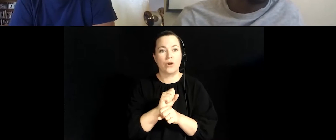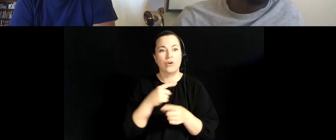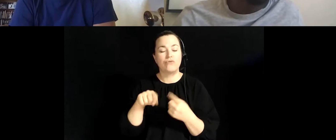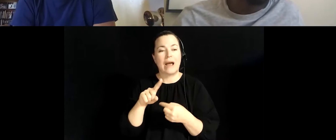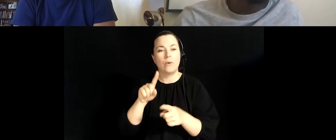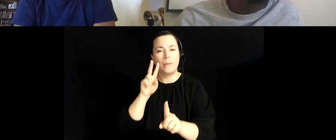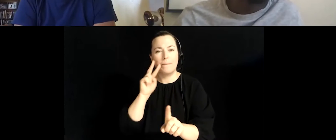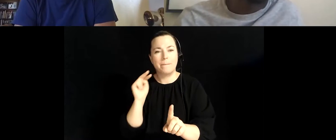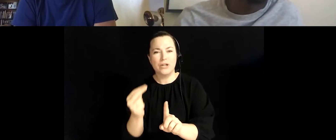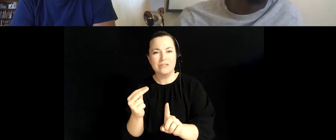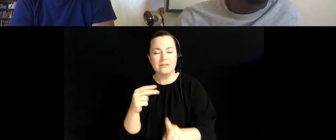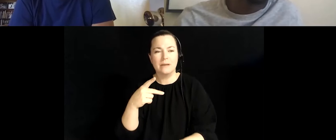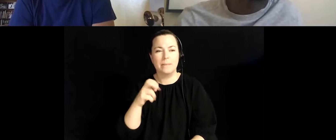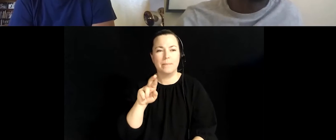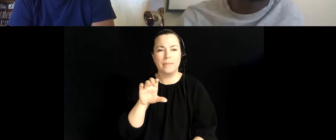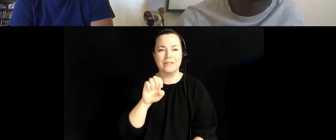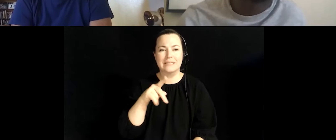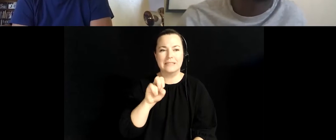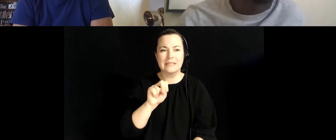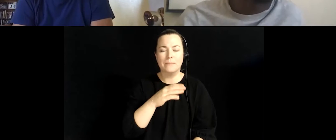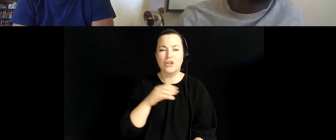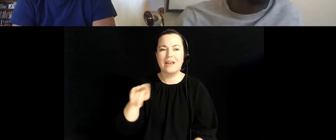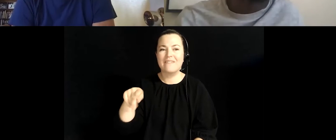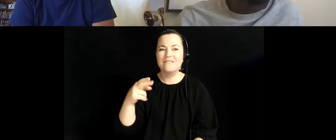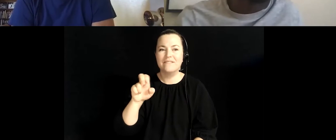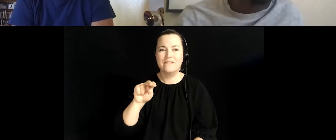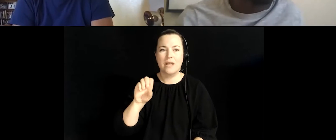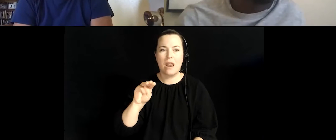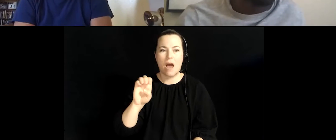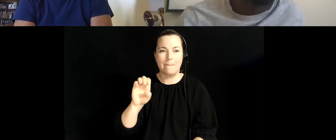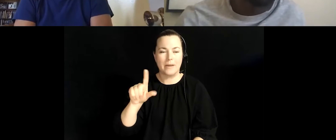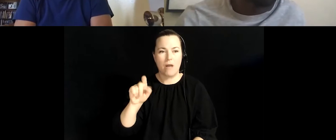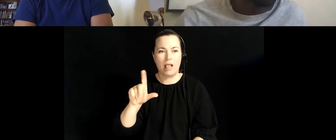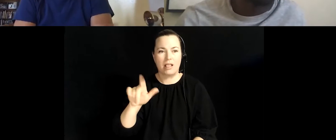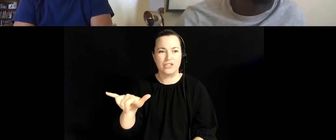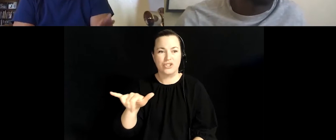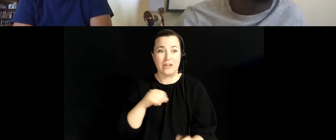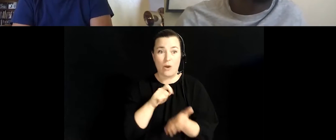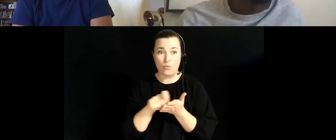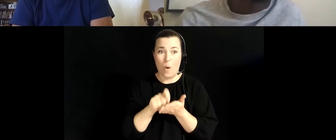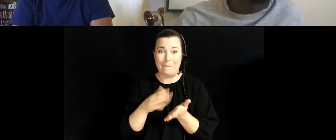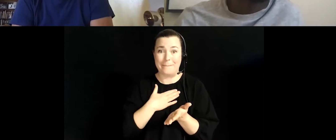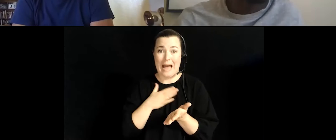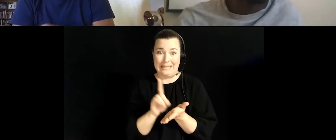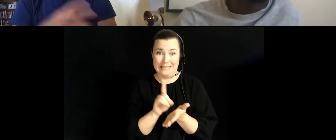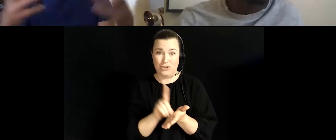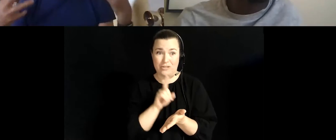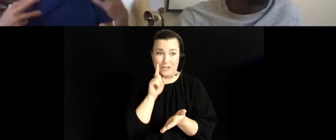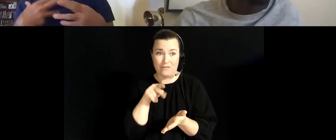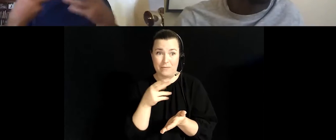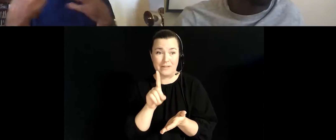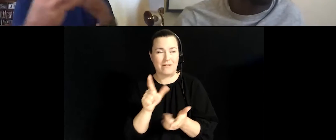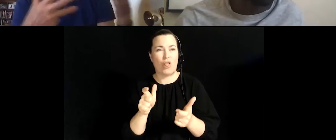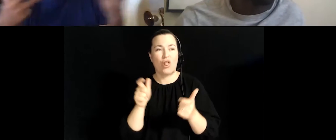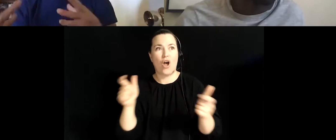perception and phenomenology, and really kind of, I wrote my dissertation largely looking at how do we